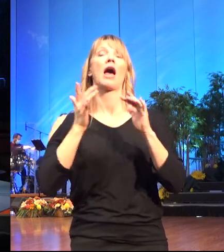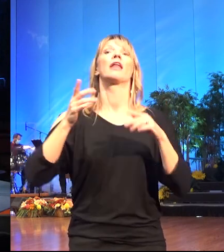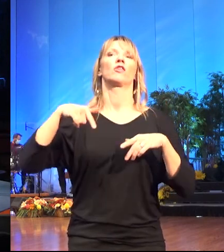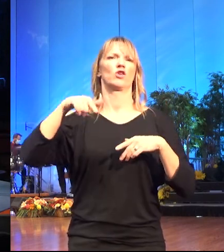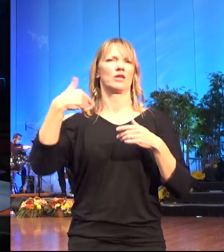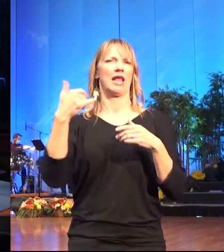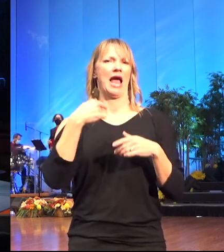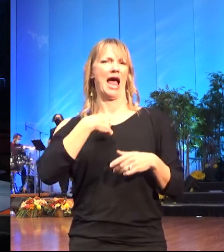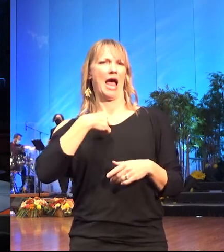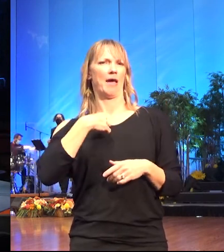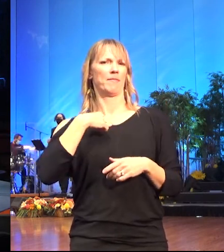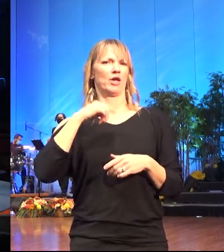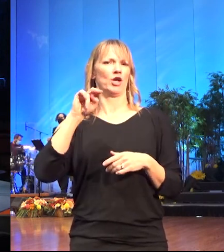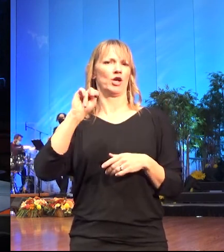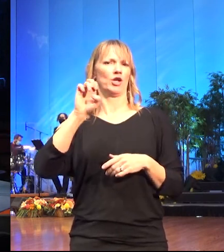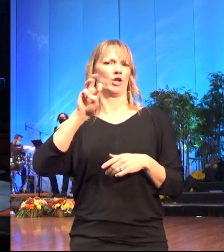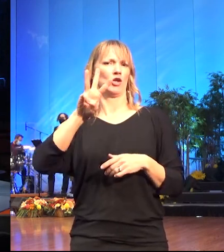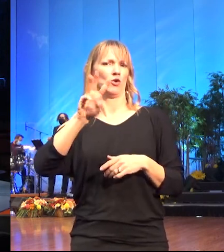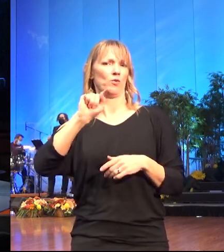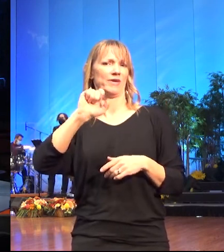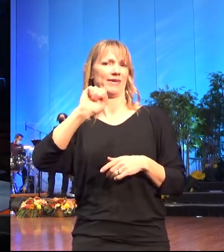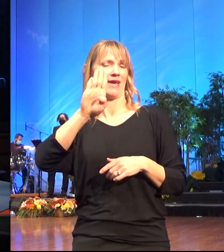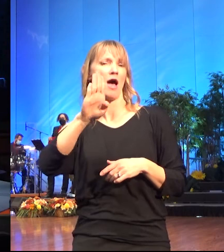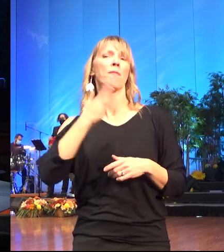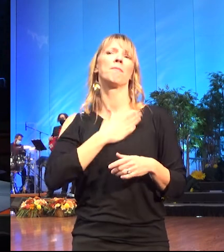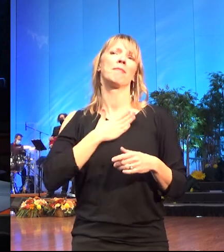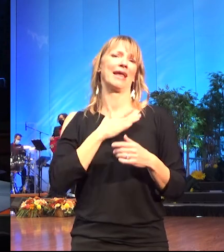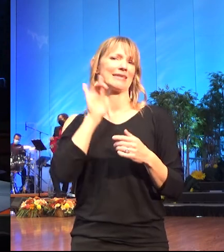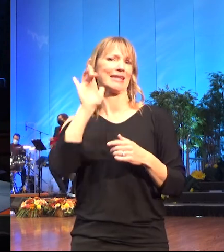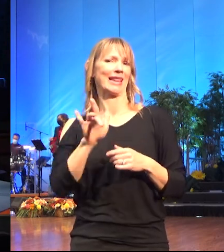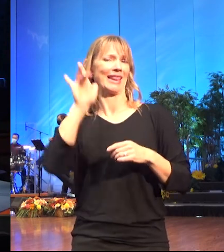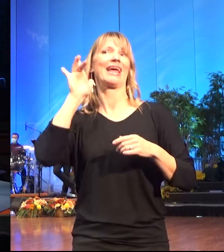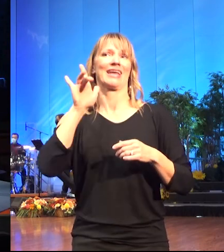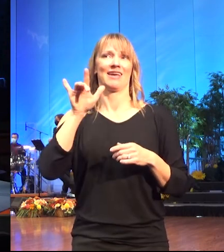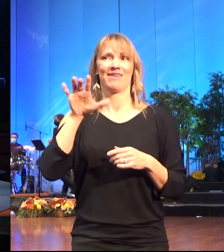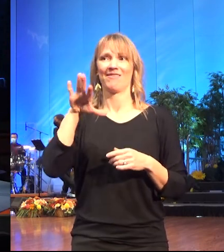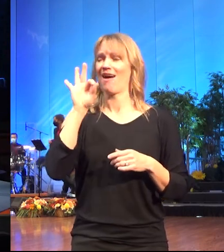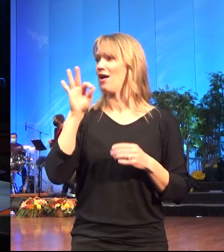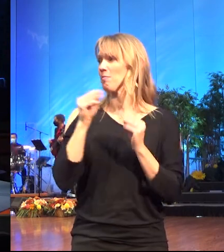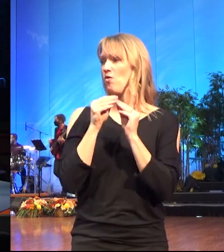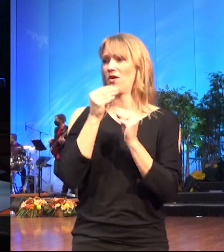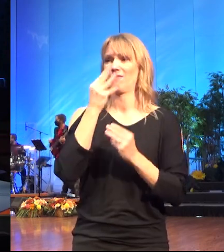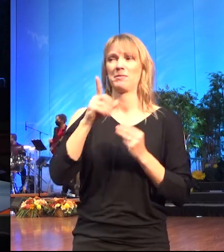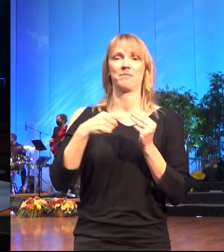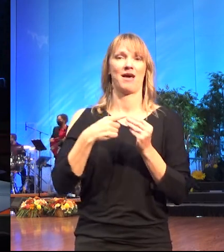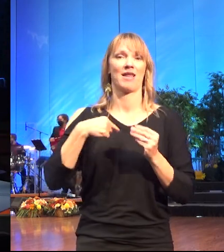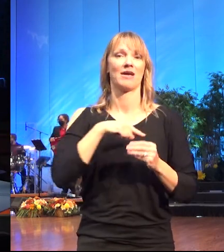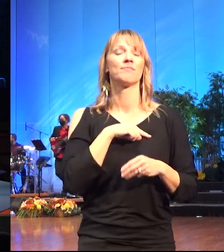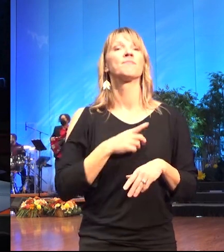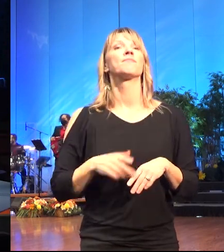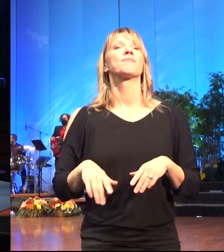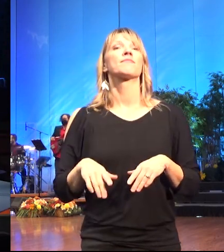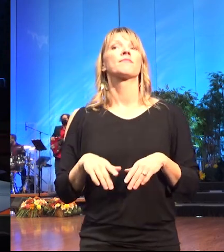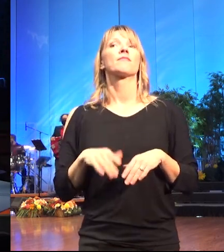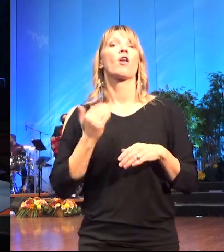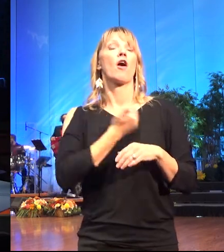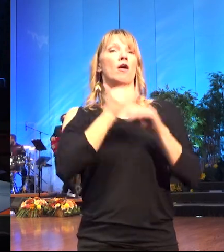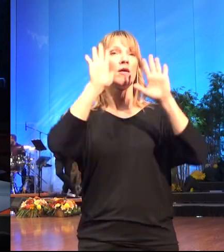their way to the front of the stage, so if you would like to make a real connection in prayer today, please see one of them for an affirmative